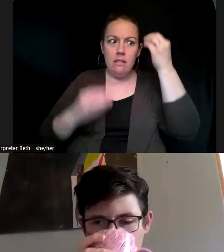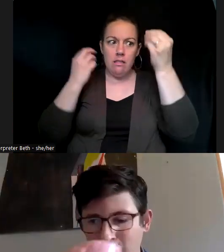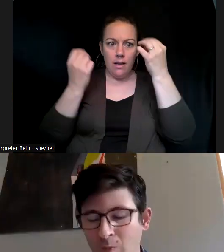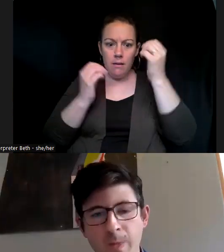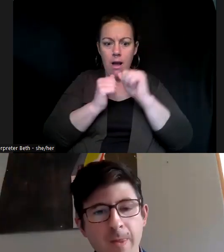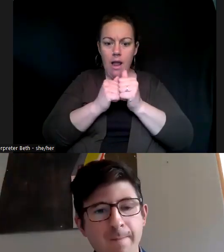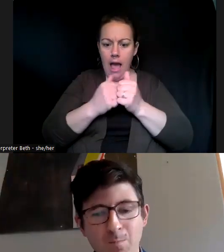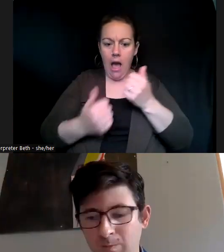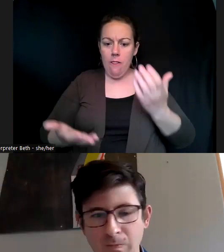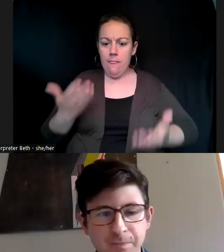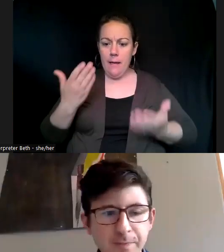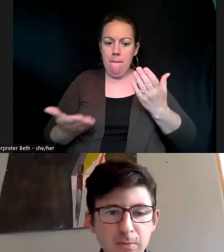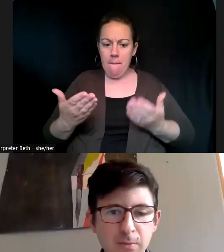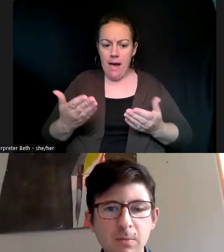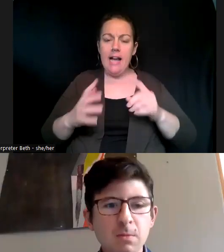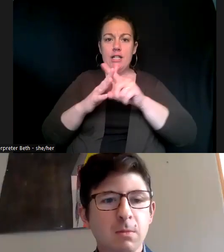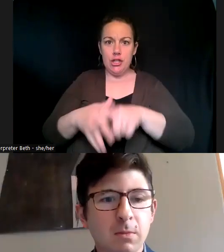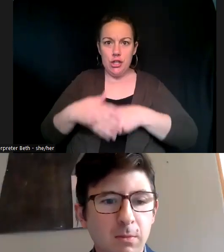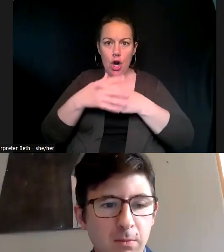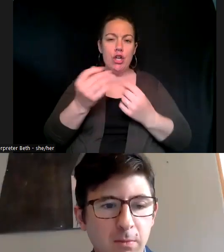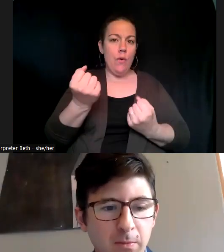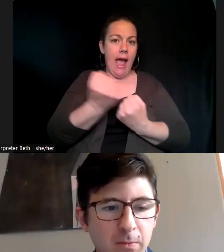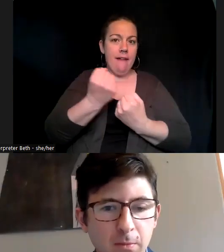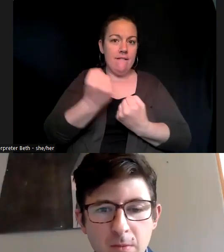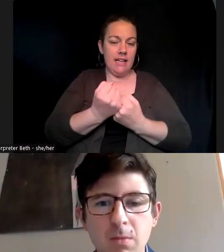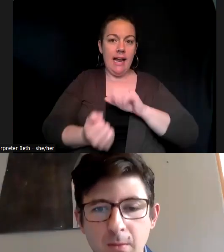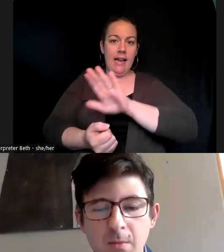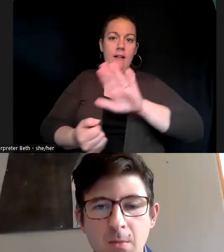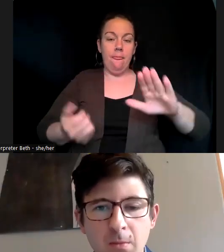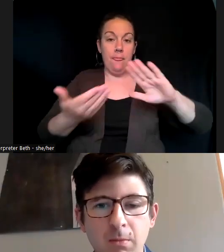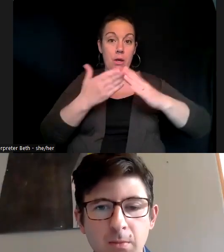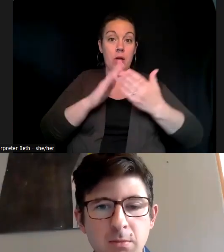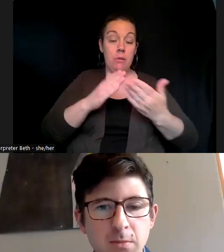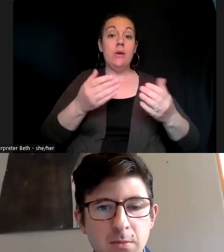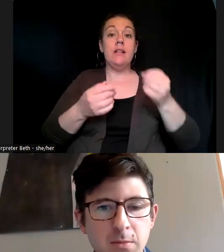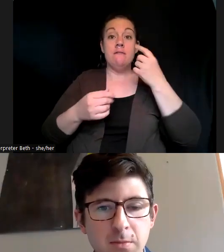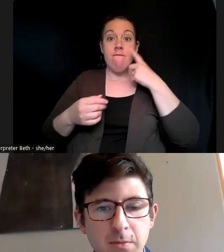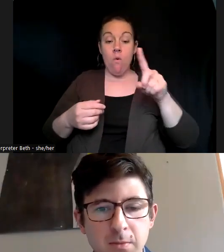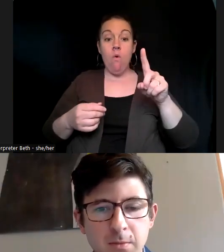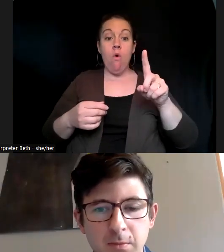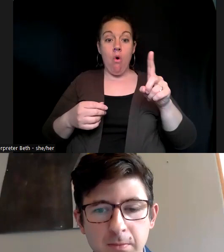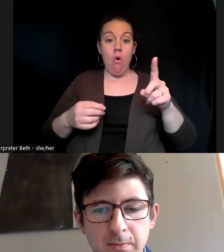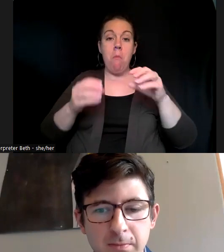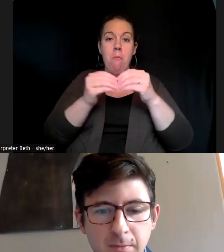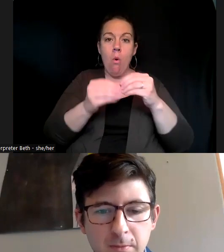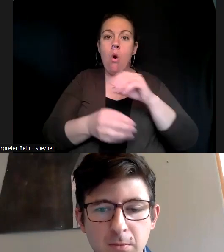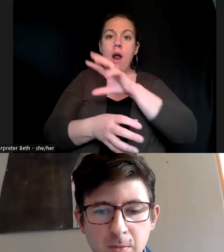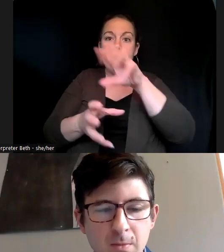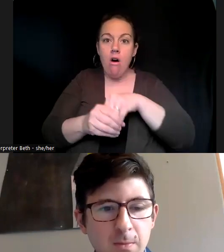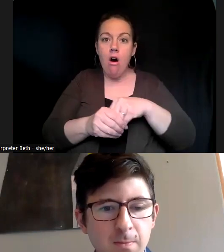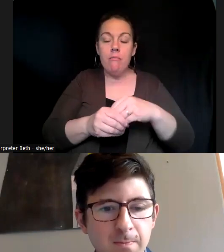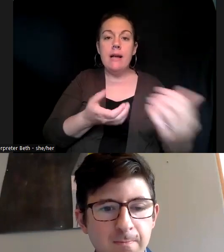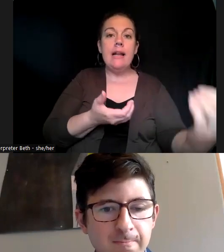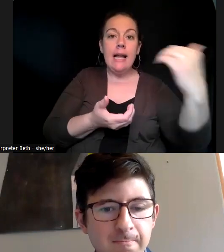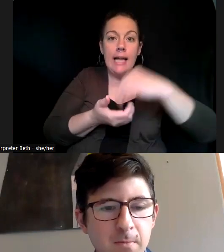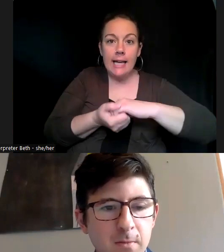might start to advocate in their communities for greater community engagement, greater youth